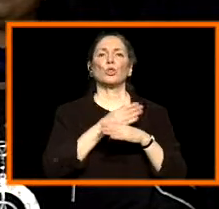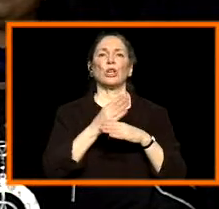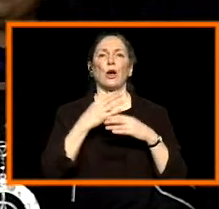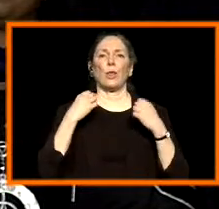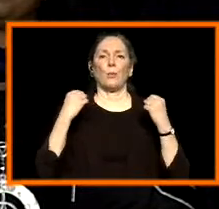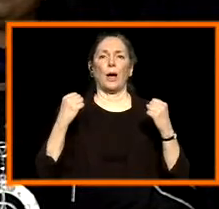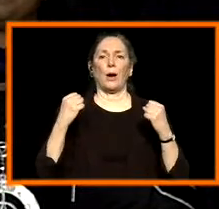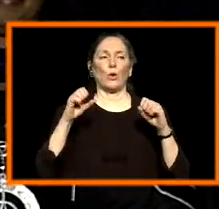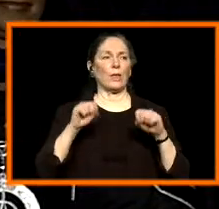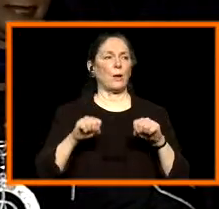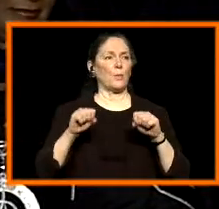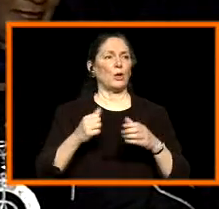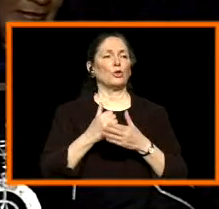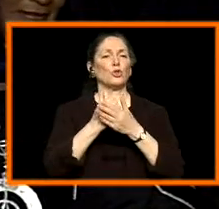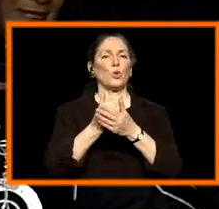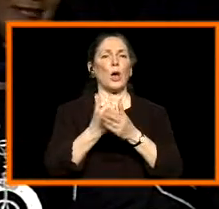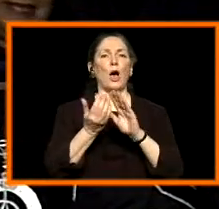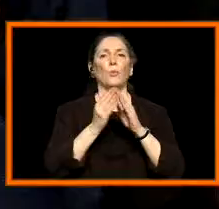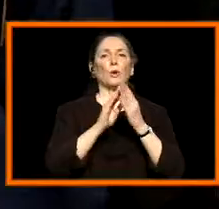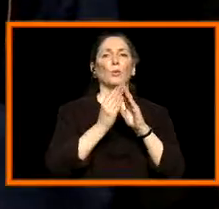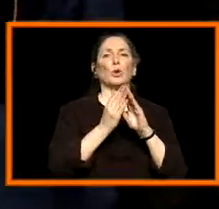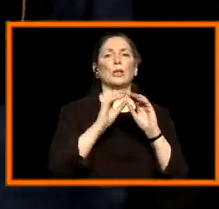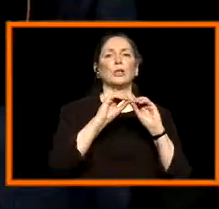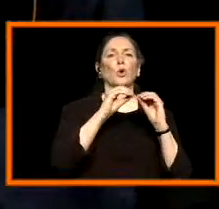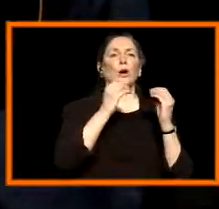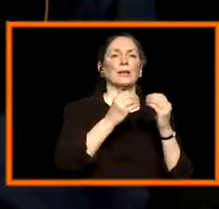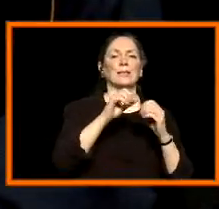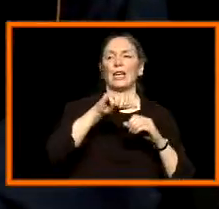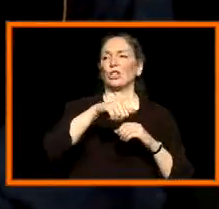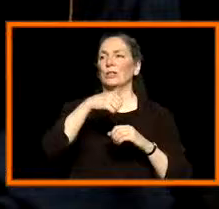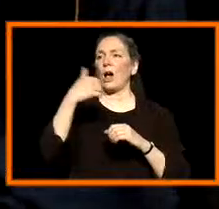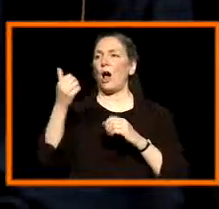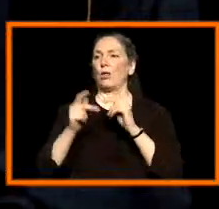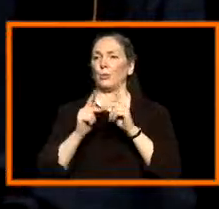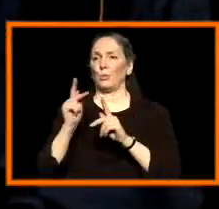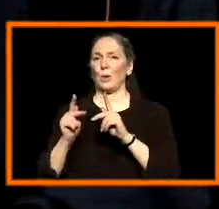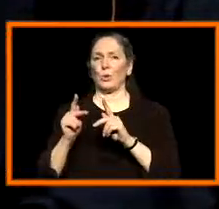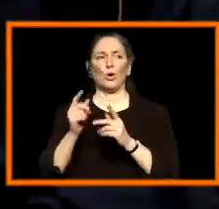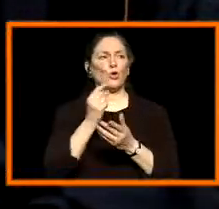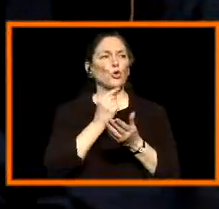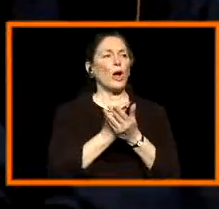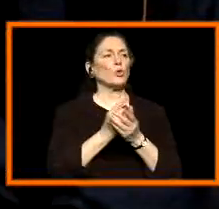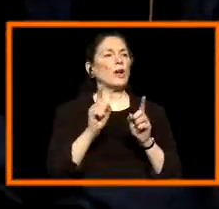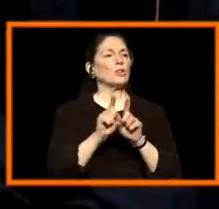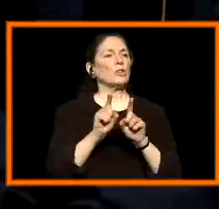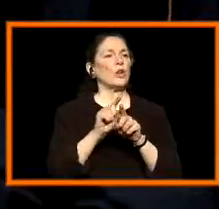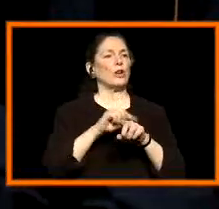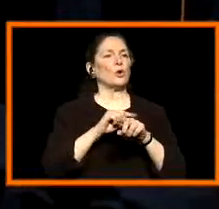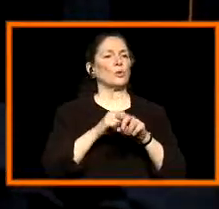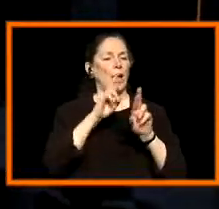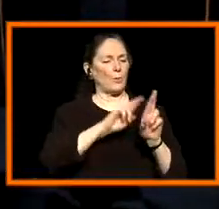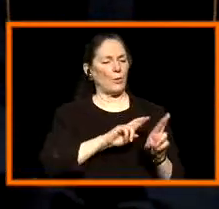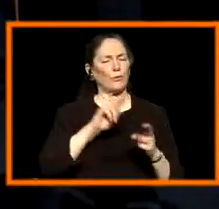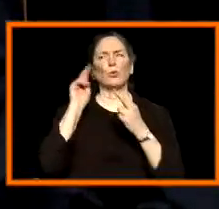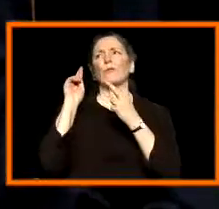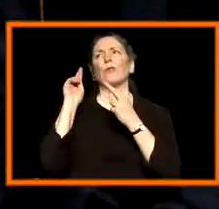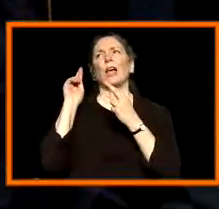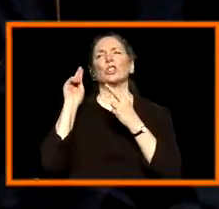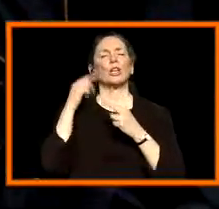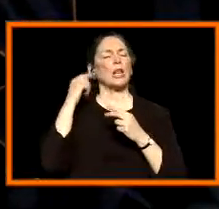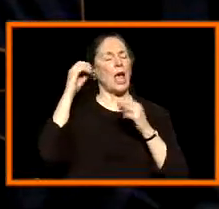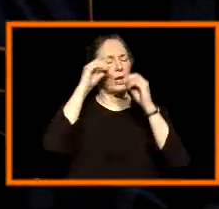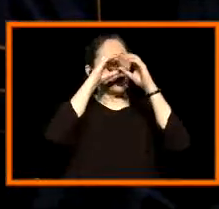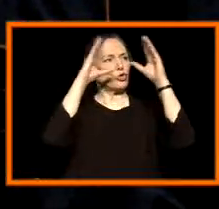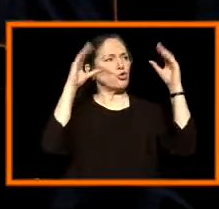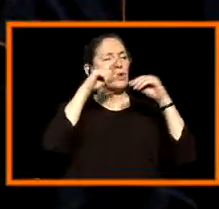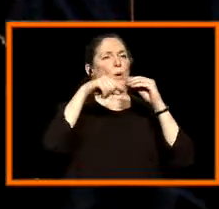ability to help communities, organizations, and other people. Graduation is also a time of reflection and a dream